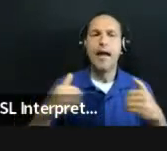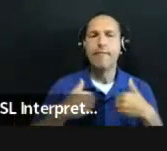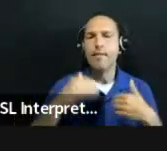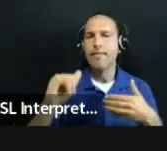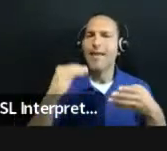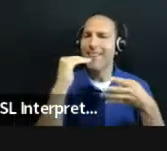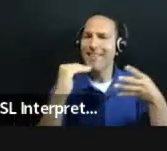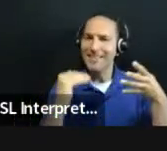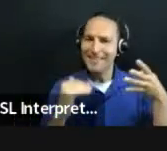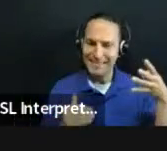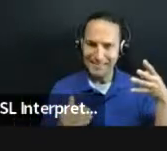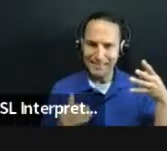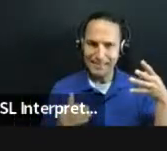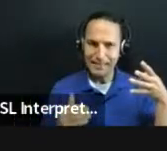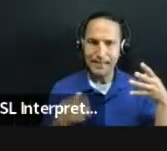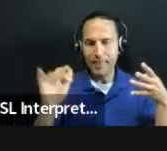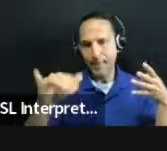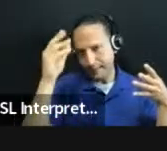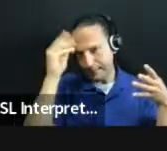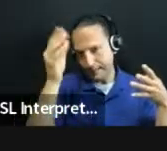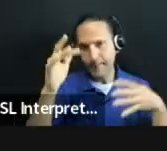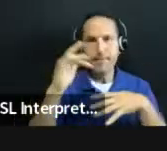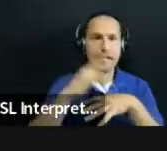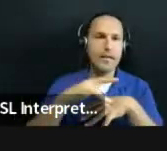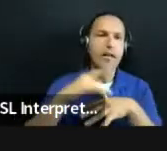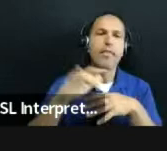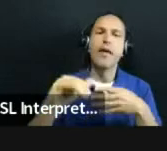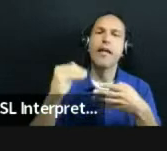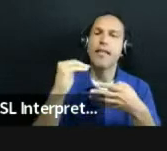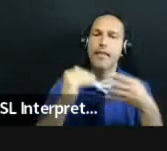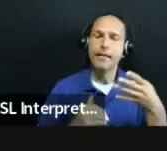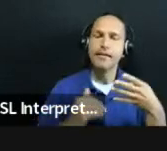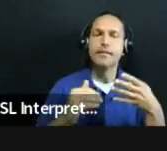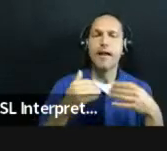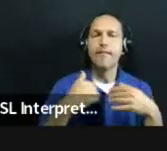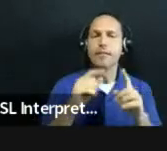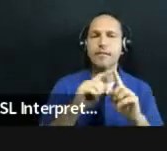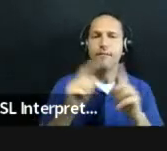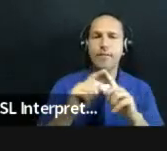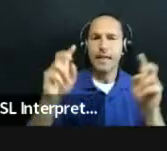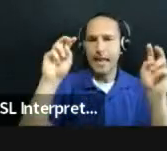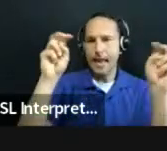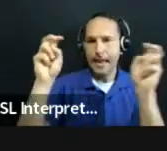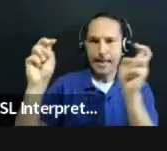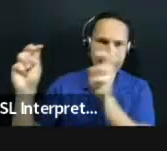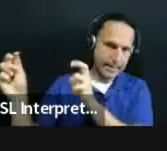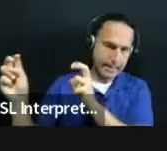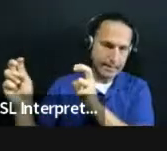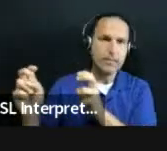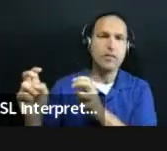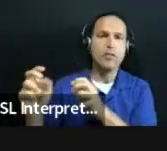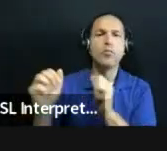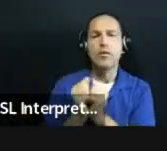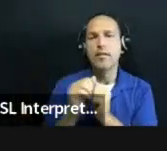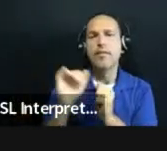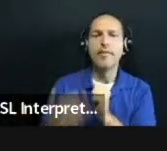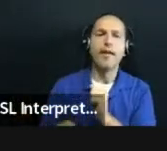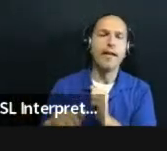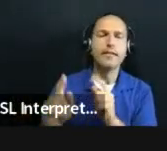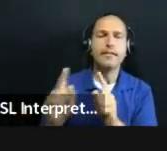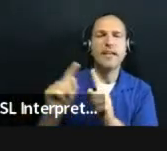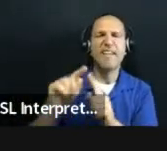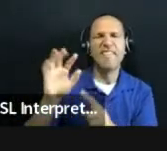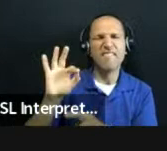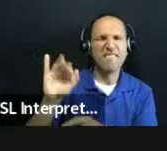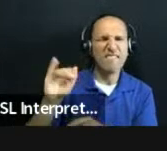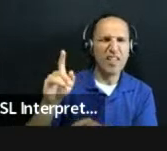list, having the data available as a list indexed by headings and with filters so that folks can